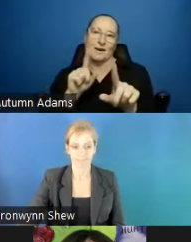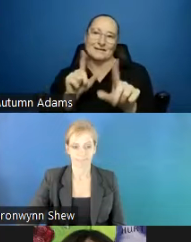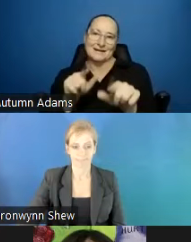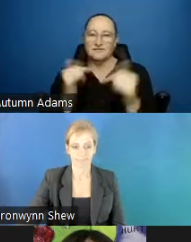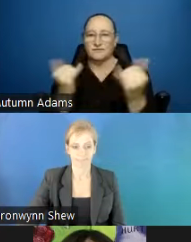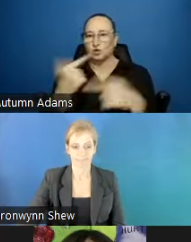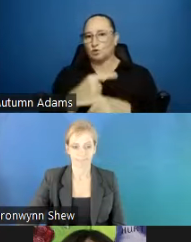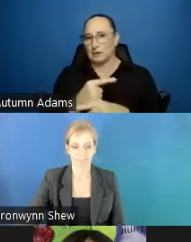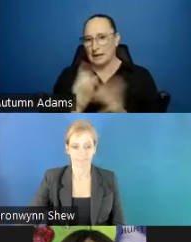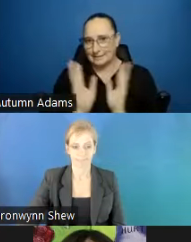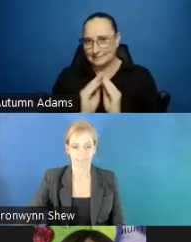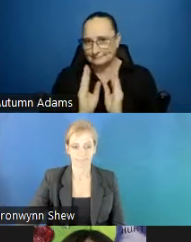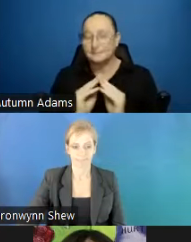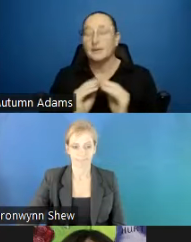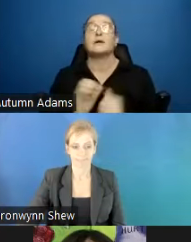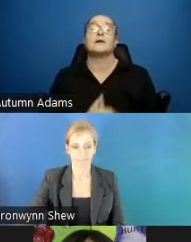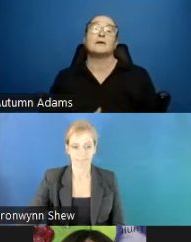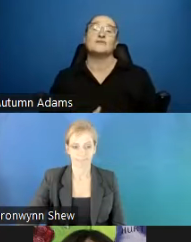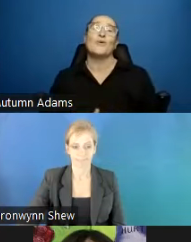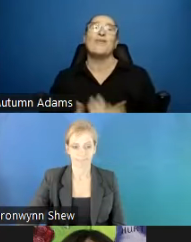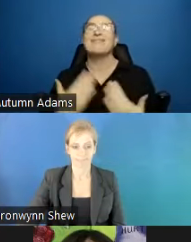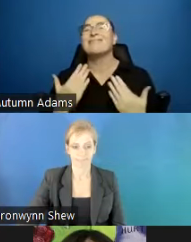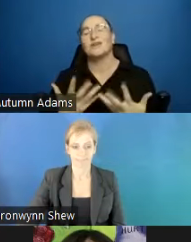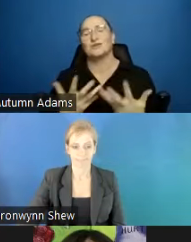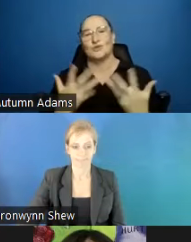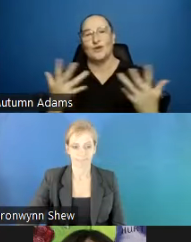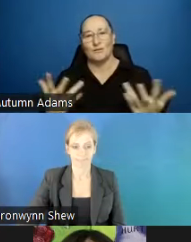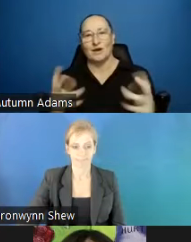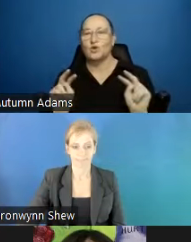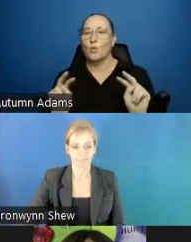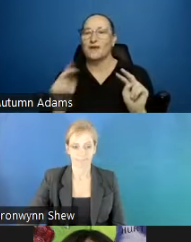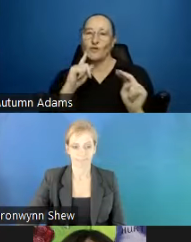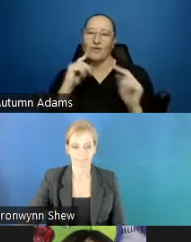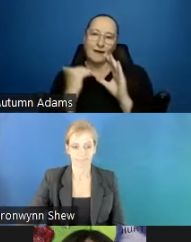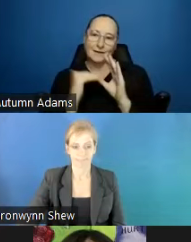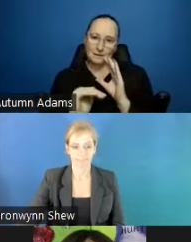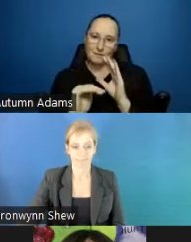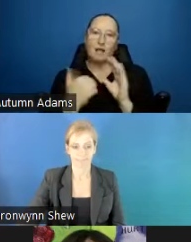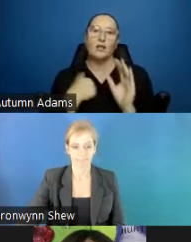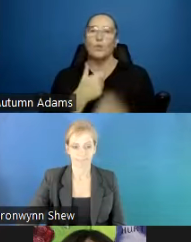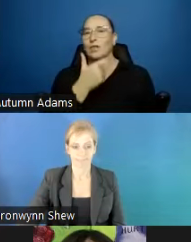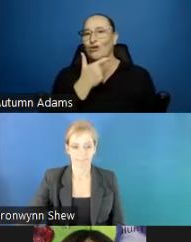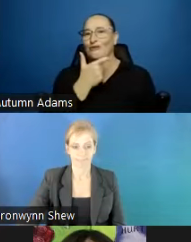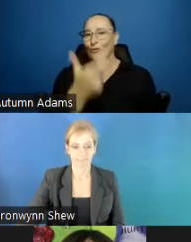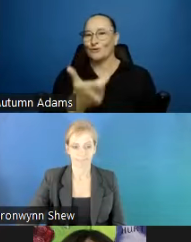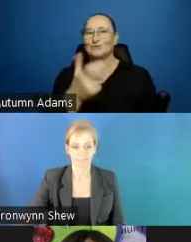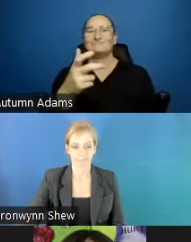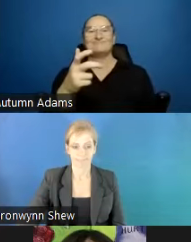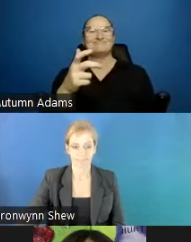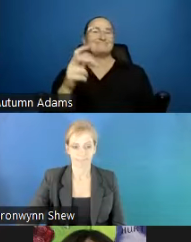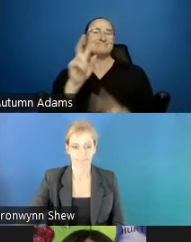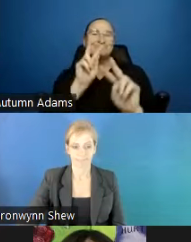that email, and we look forward to seeing you all in the future. So thank you to our interpreters.